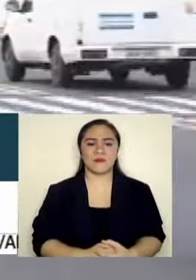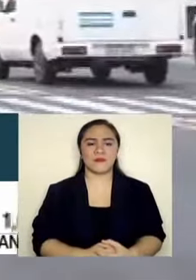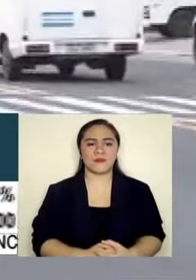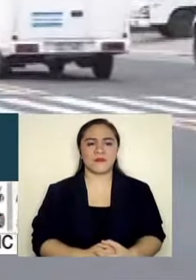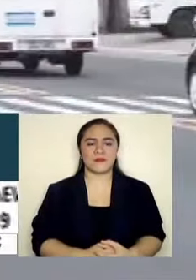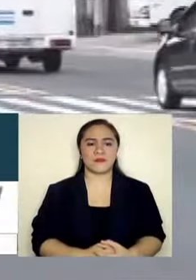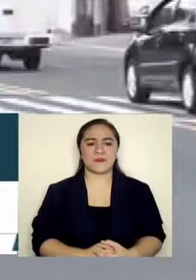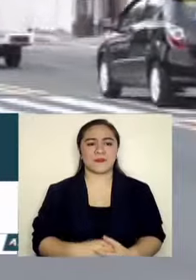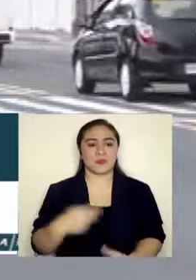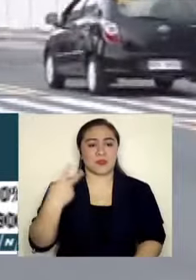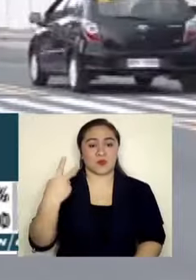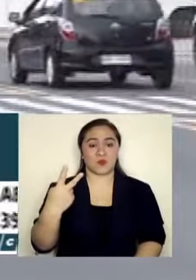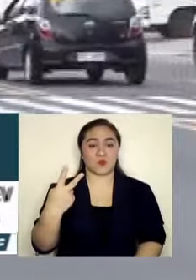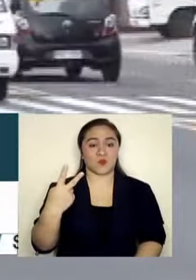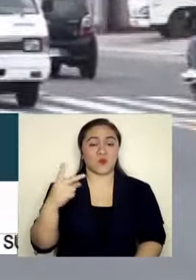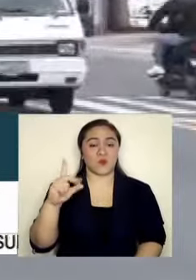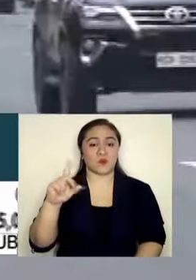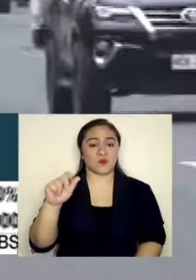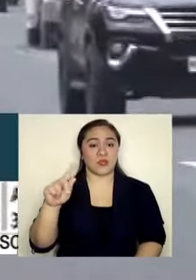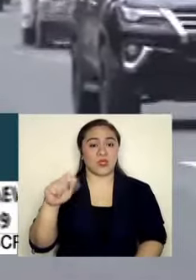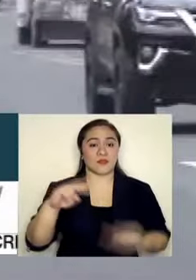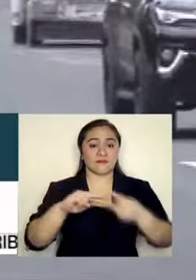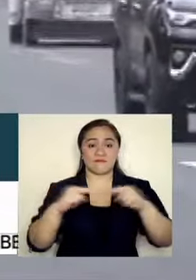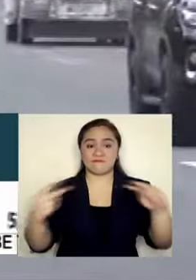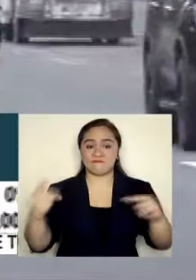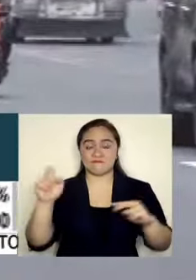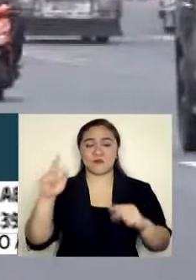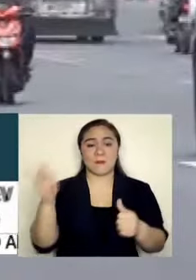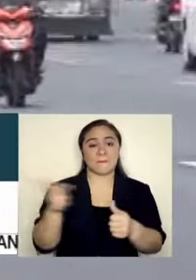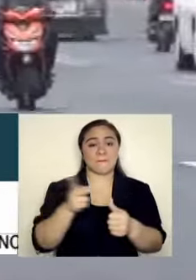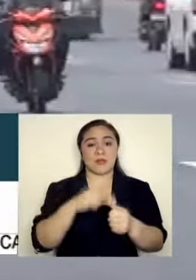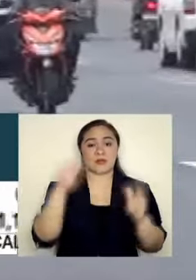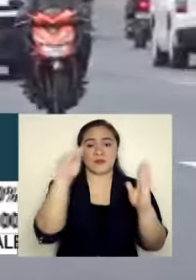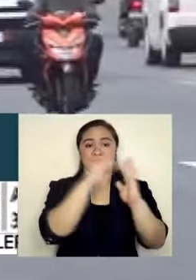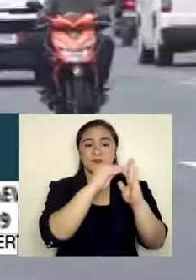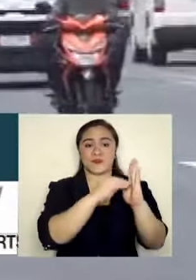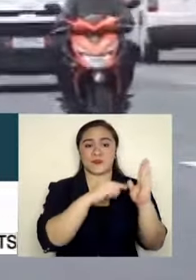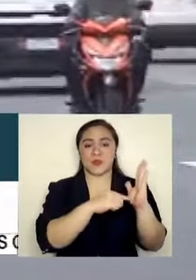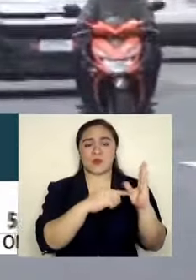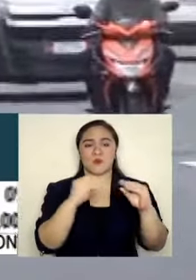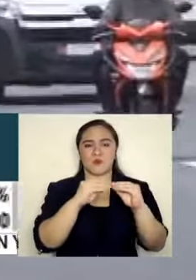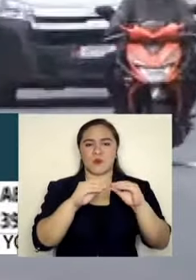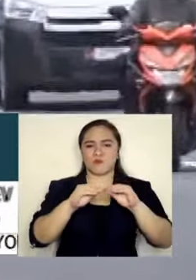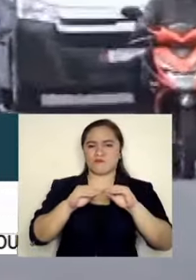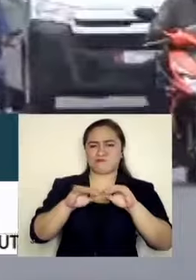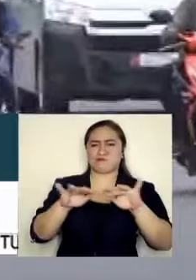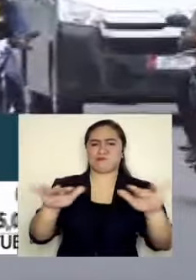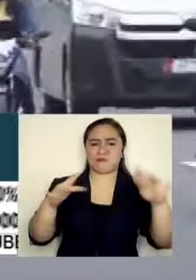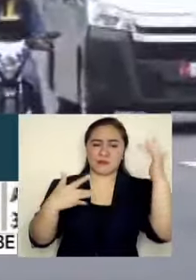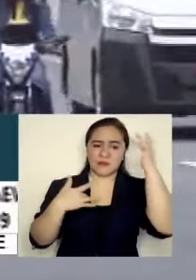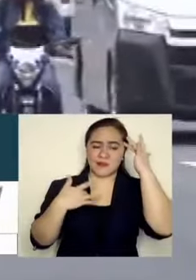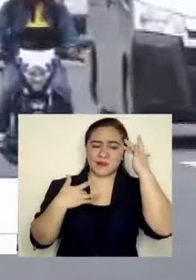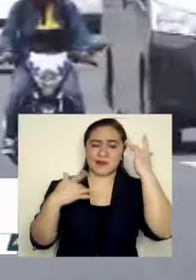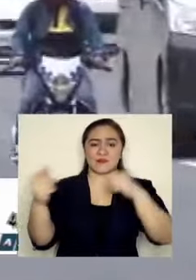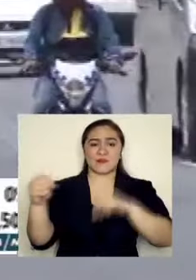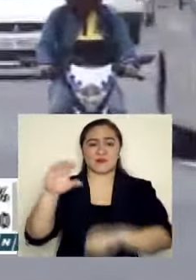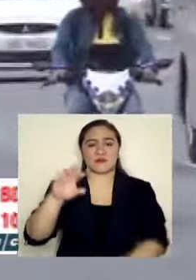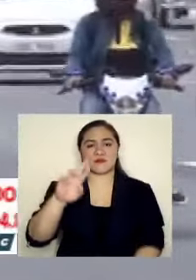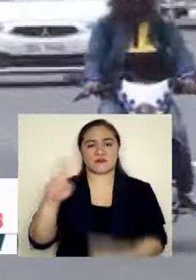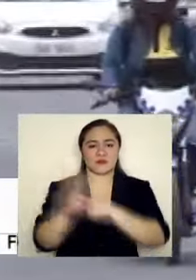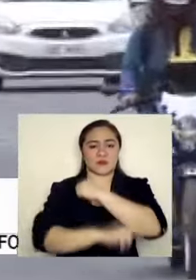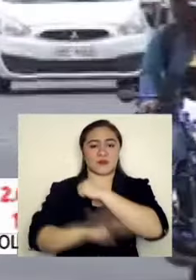The two Delta variant cases in Calamba were the first recorded cases of the more contagious variant for the entire Calabarzon